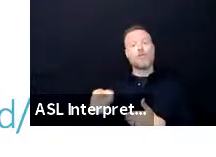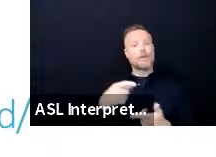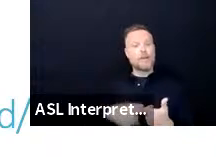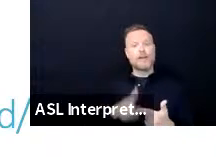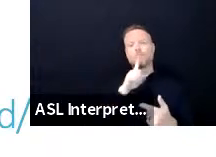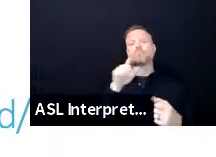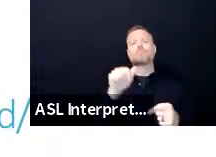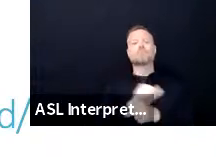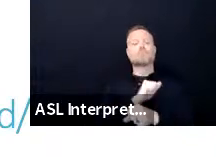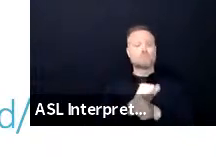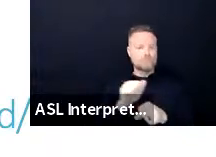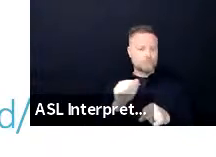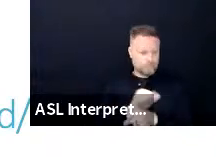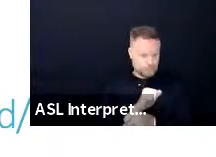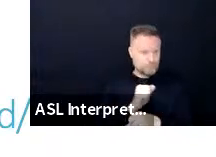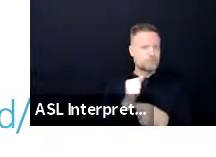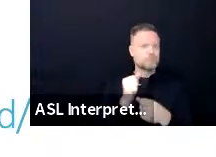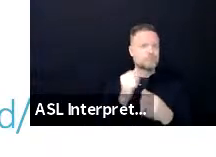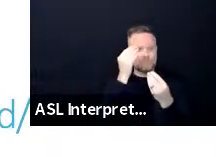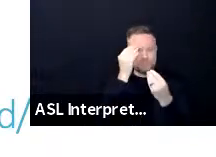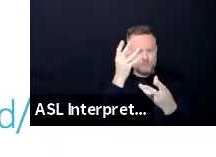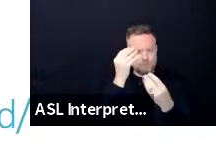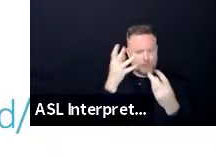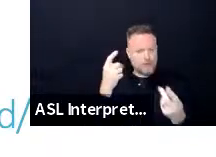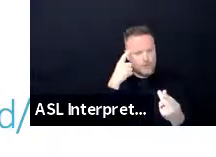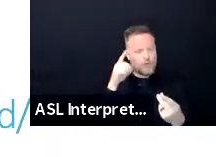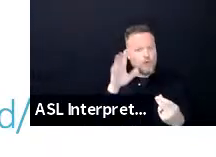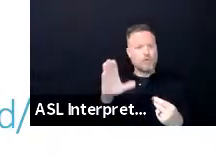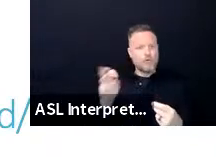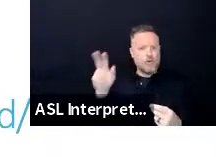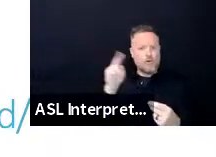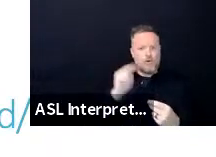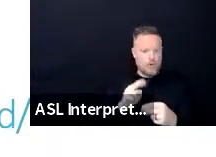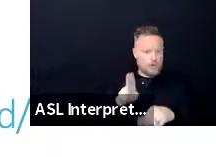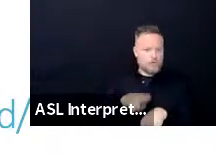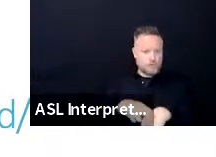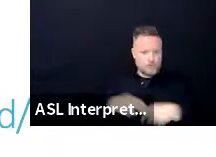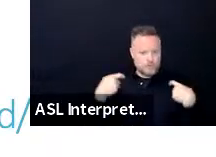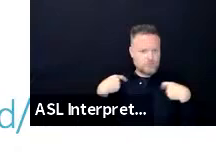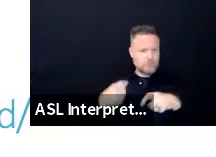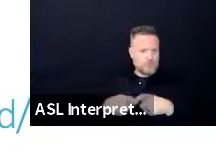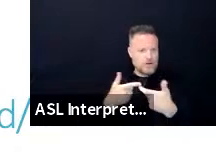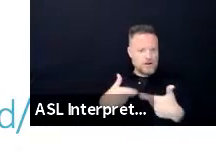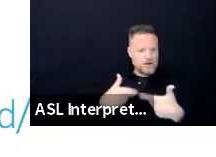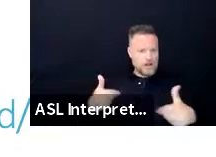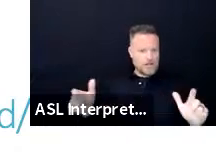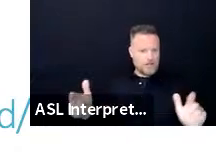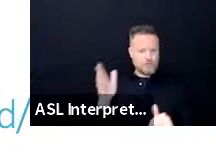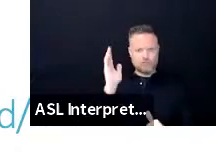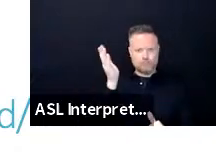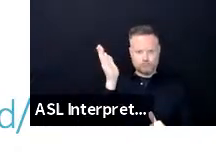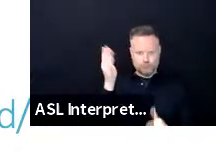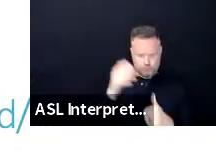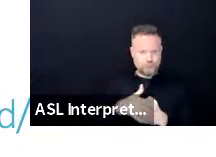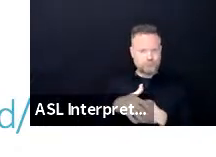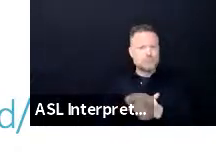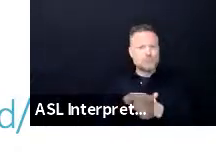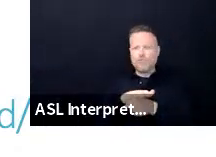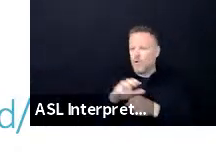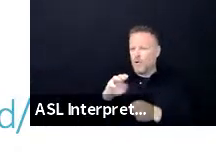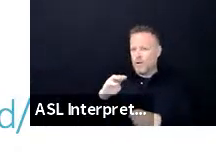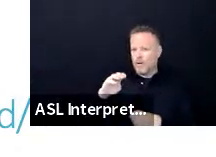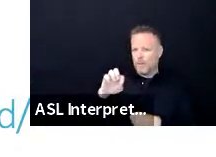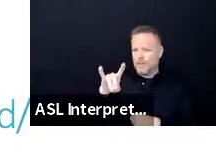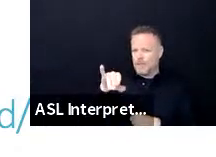with information that's correct and through trusted voices. So we have local media personalities, we